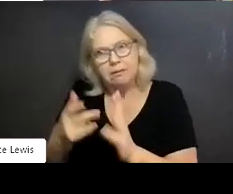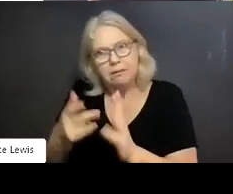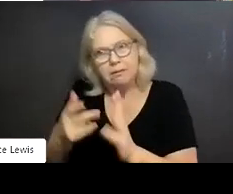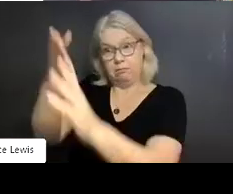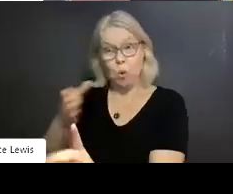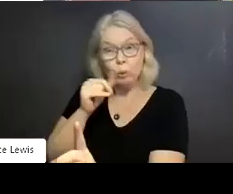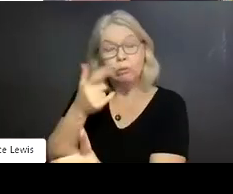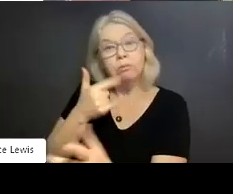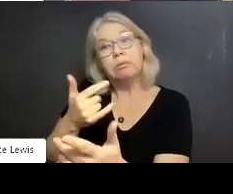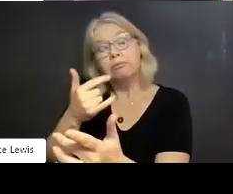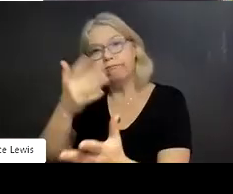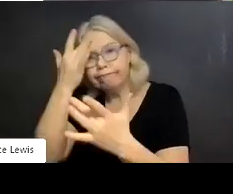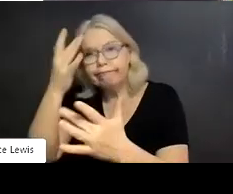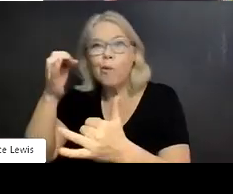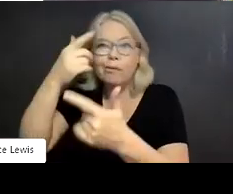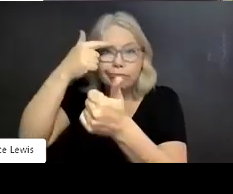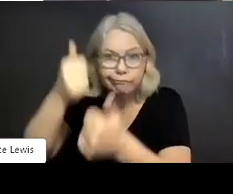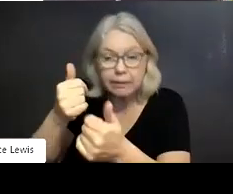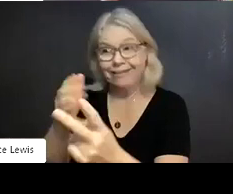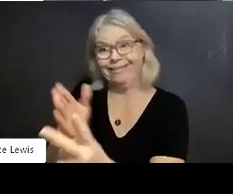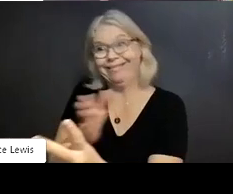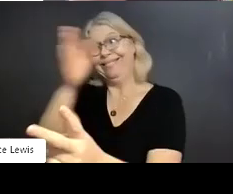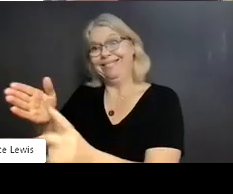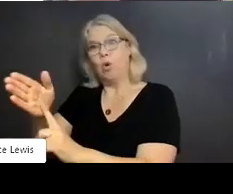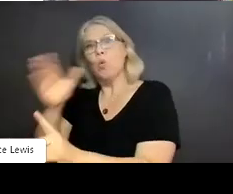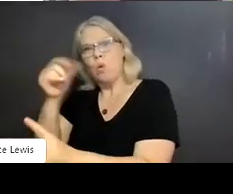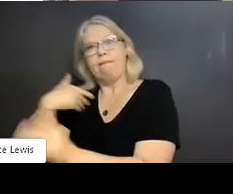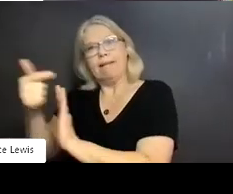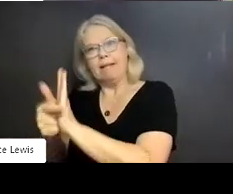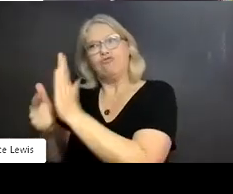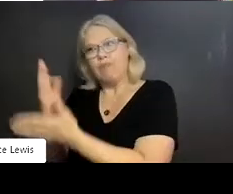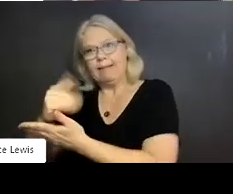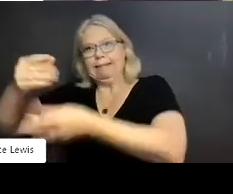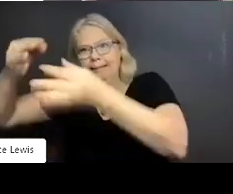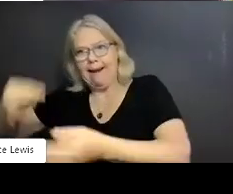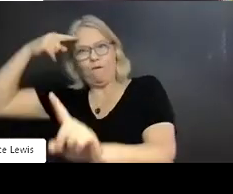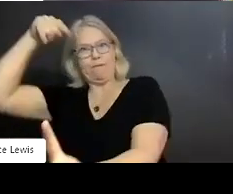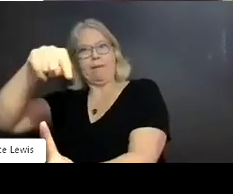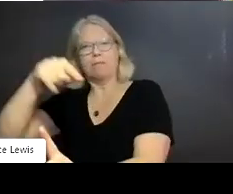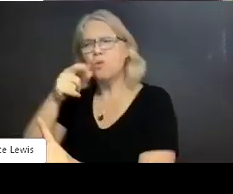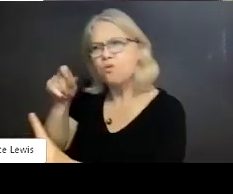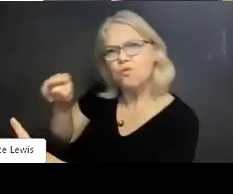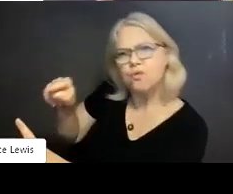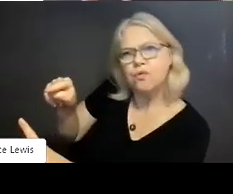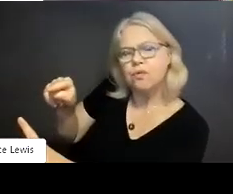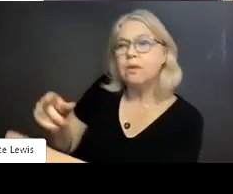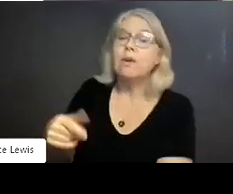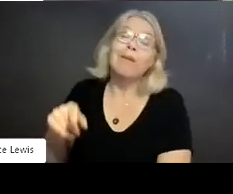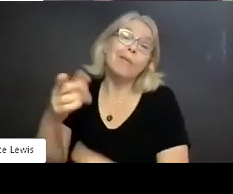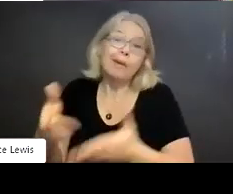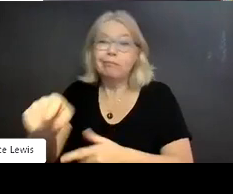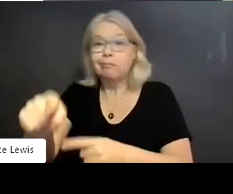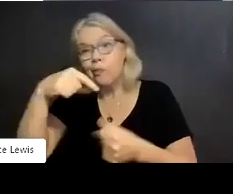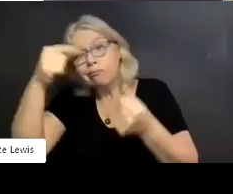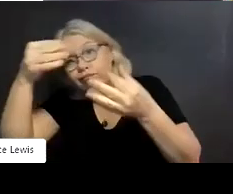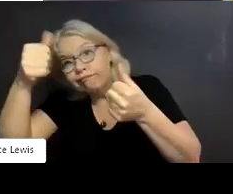dementia, someone who at some point in their life is going to have a cognitive deficit where they're not going to be able to make their own healthcare choices,